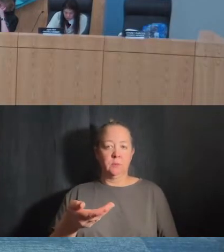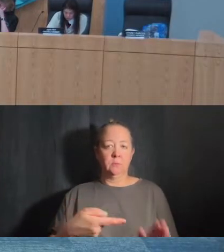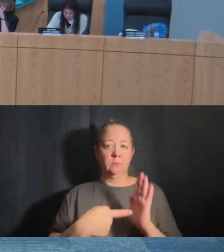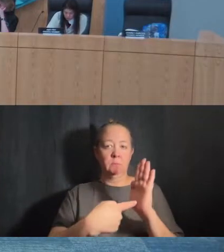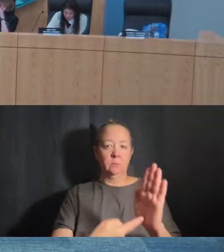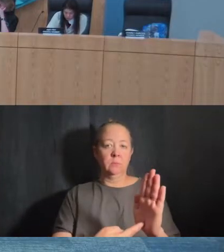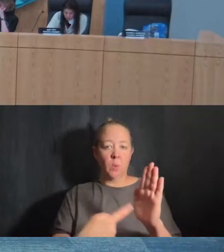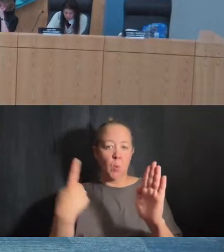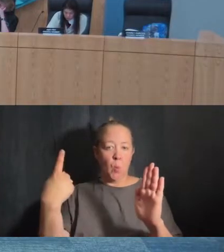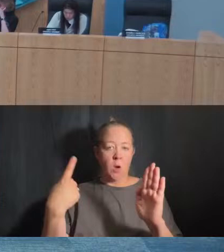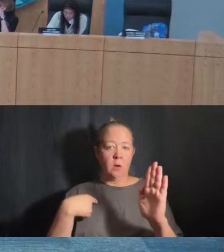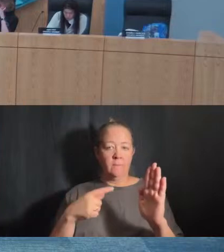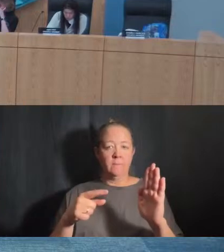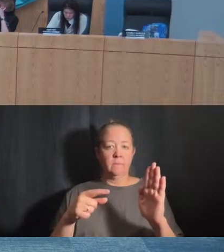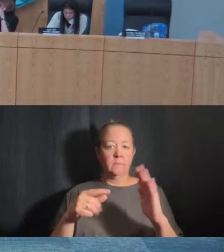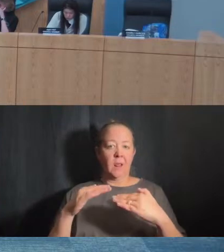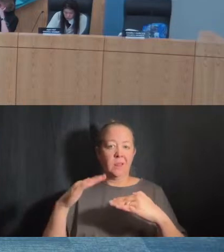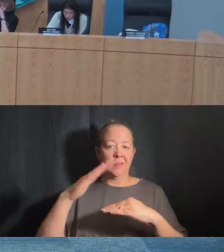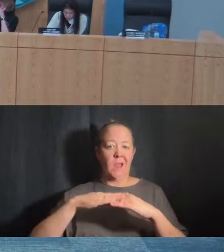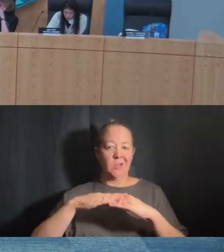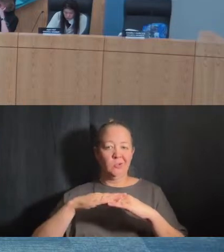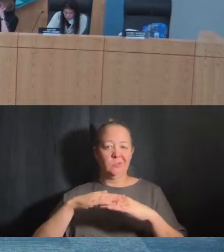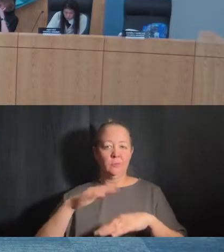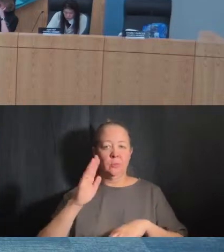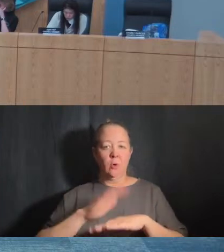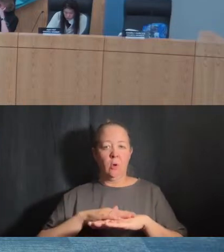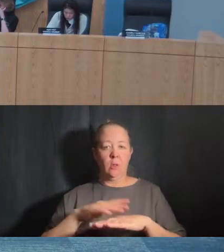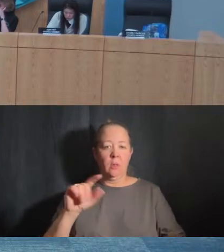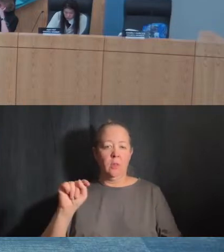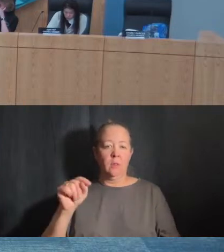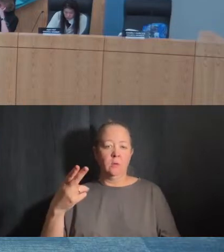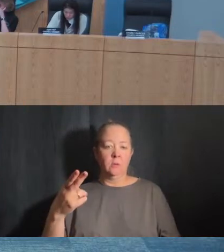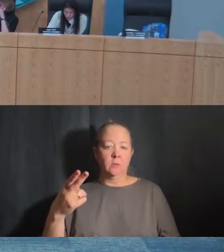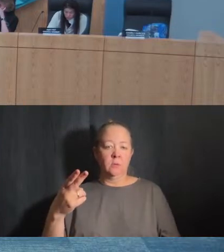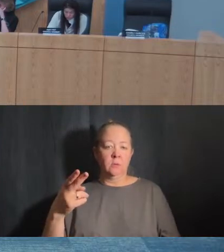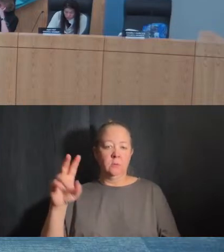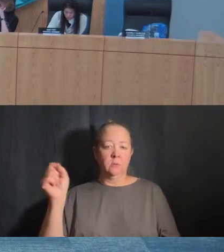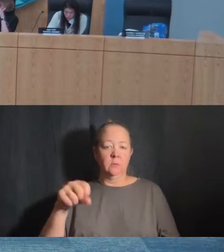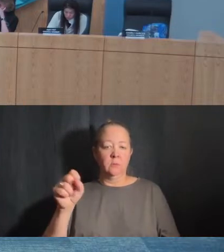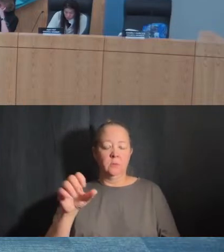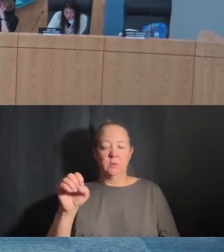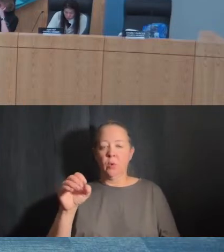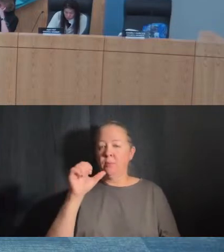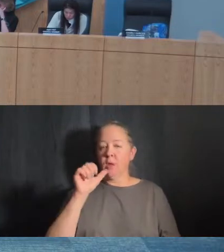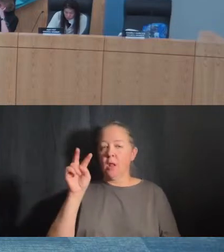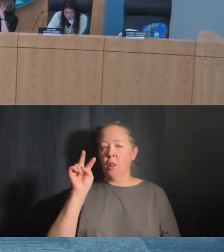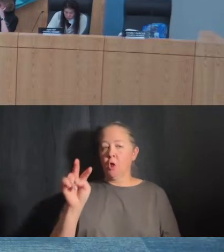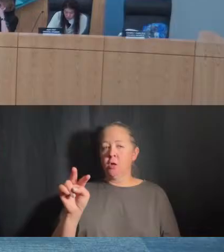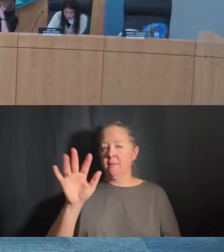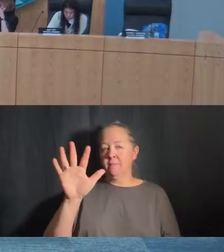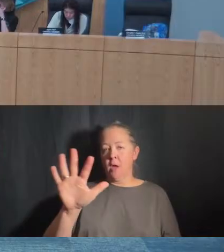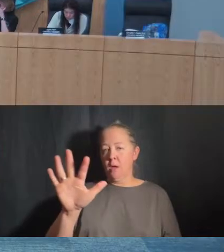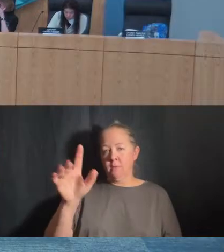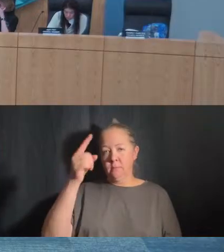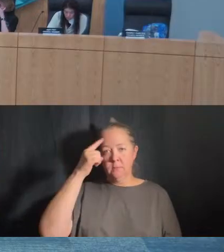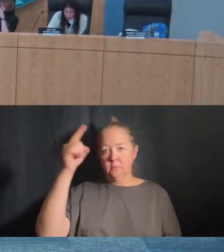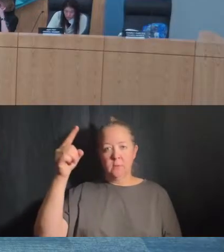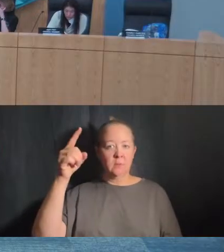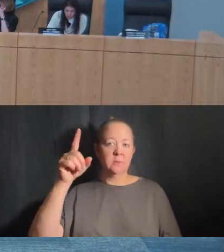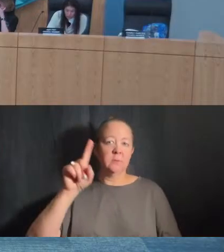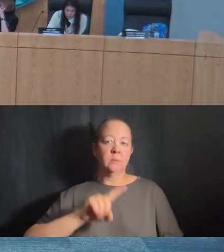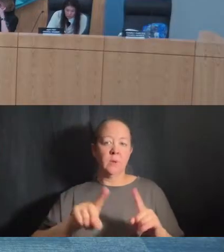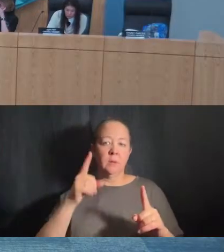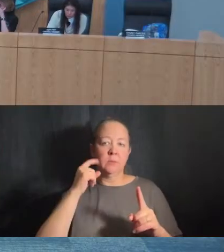Right, so I'm not looking at 5 cents, but say if since we're doing